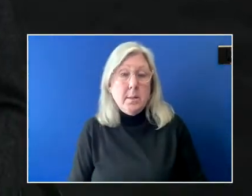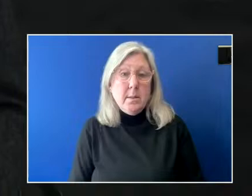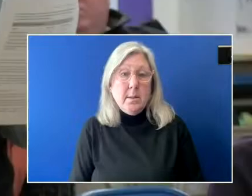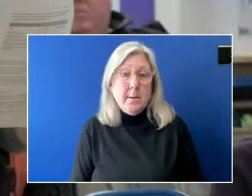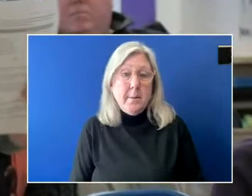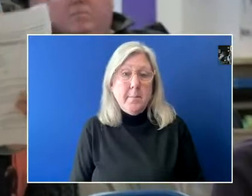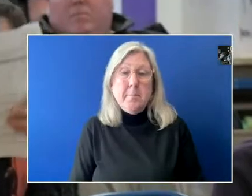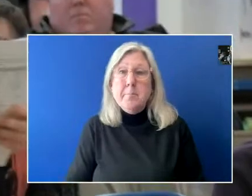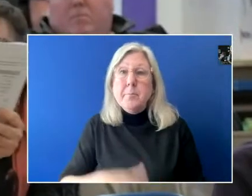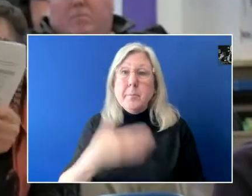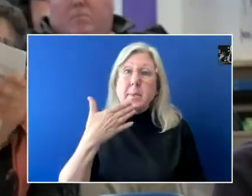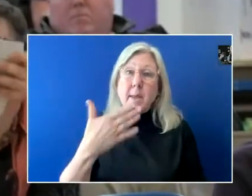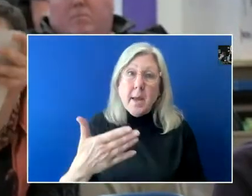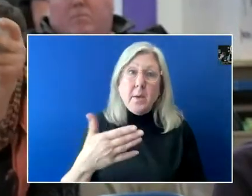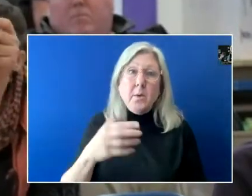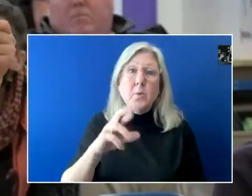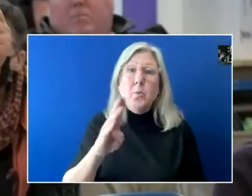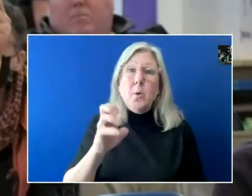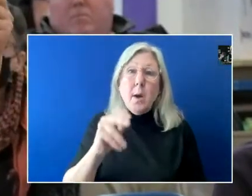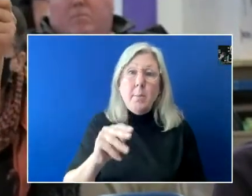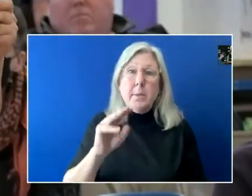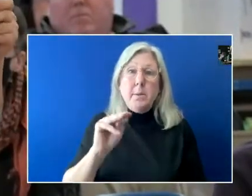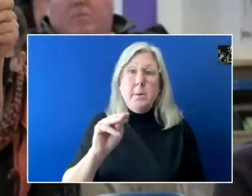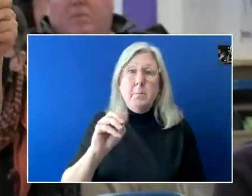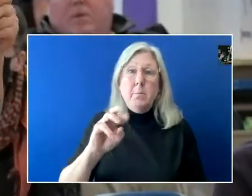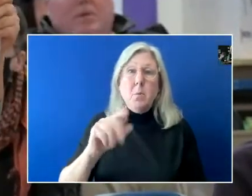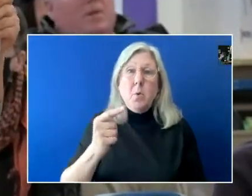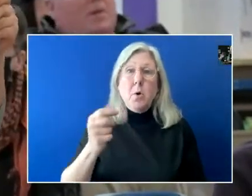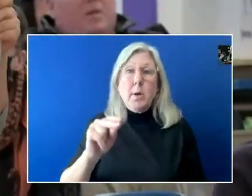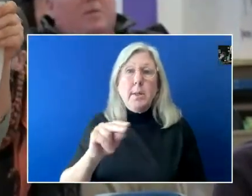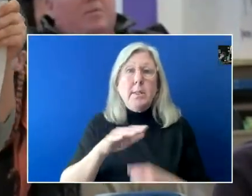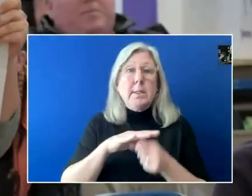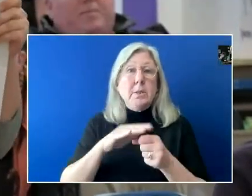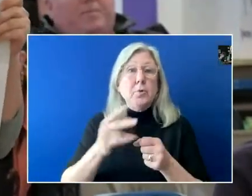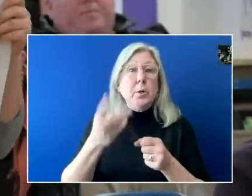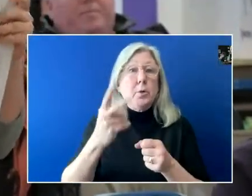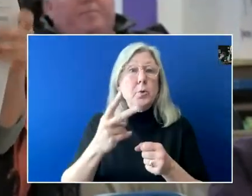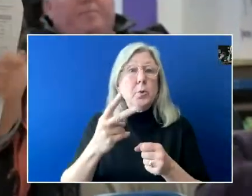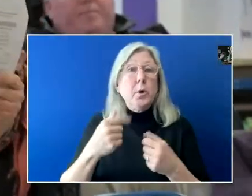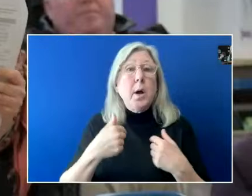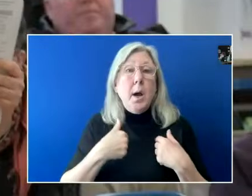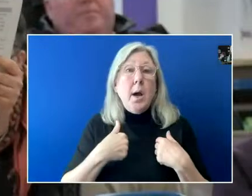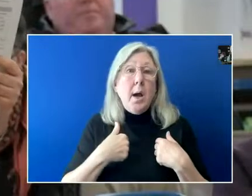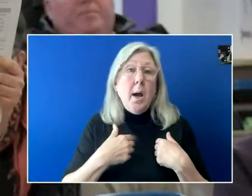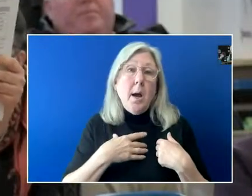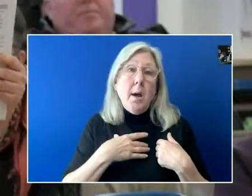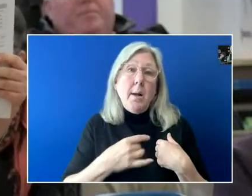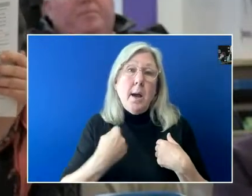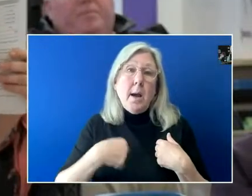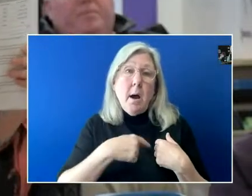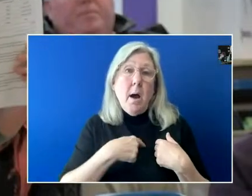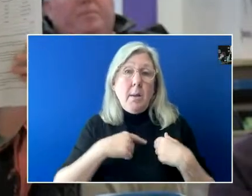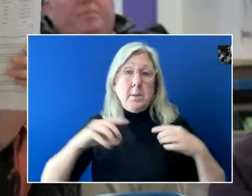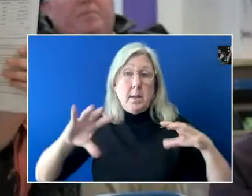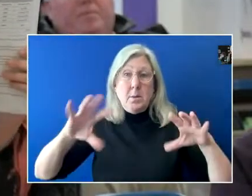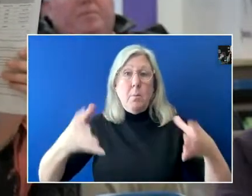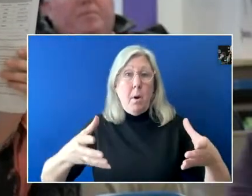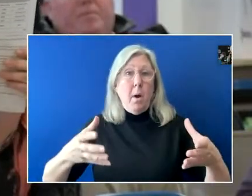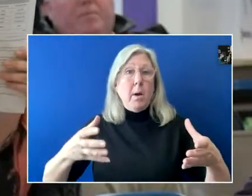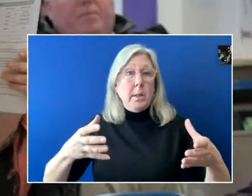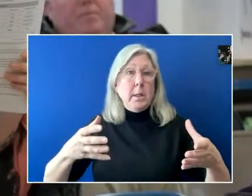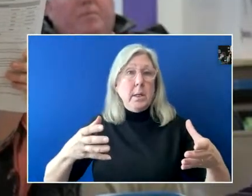thank you Robin Morgan District 2 um I would just like us as a body to take a sort of